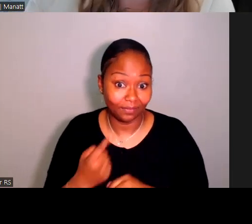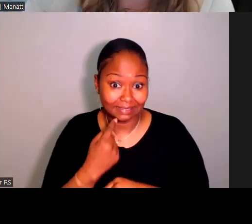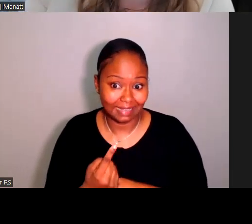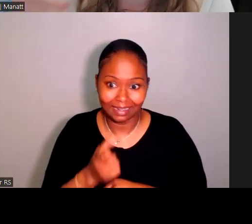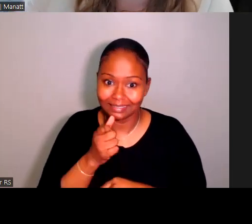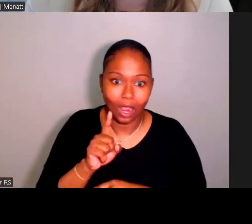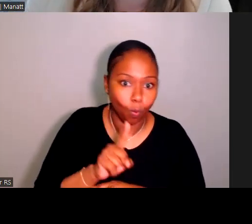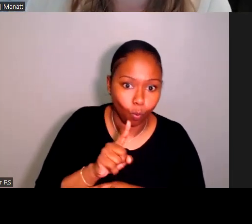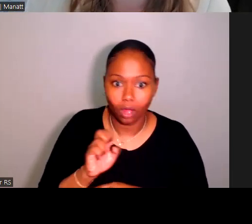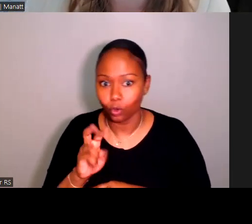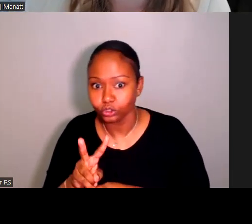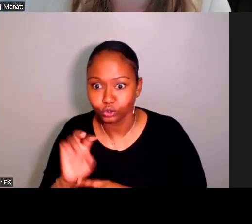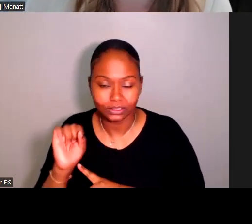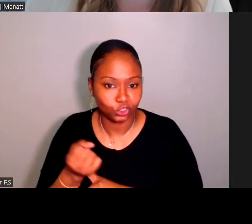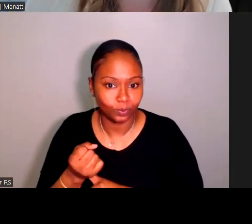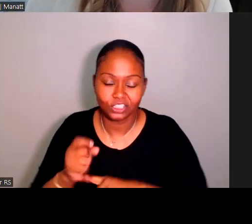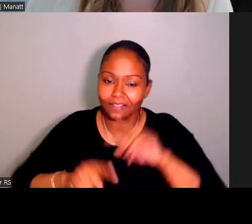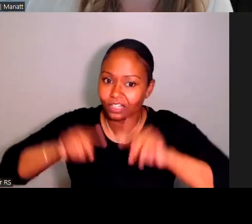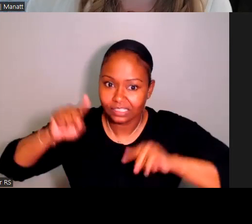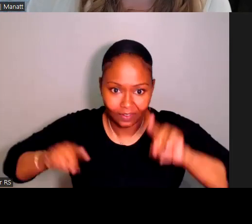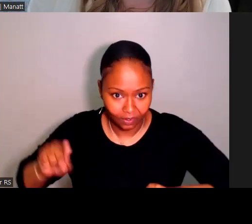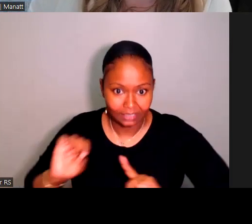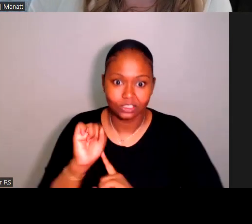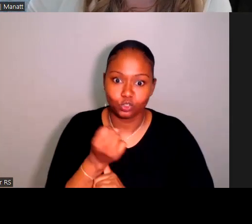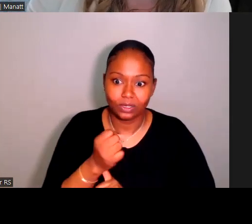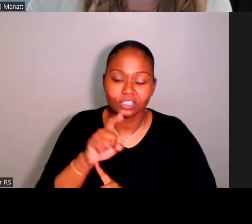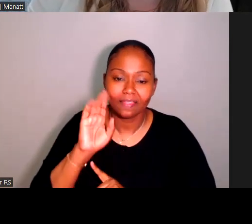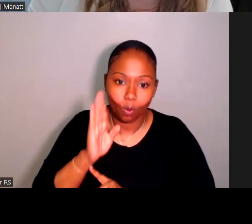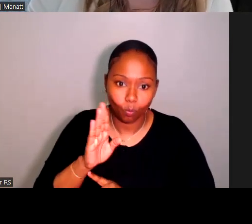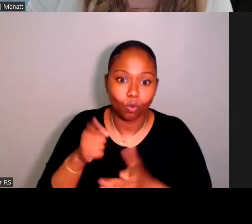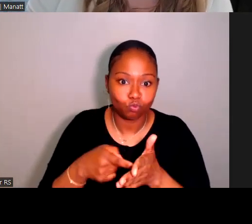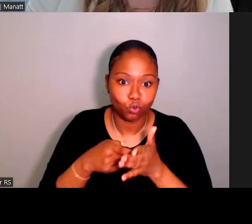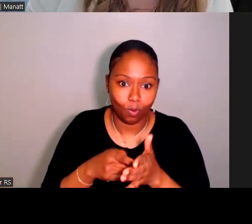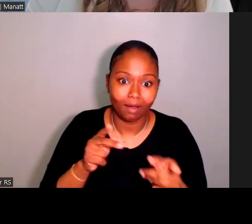2 situations. There are a number of different situations that may require compassionate care.